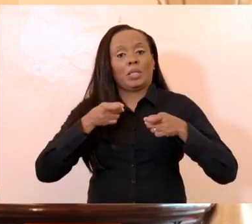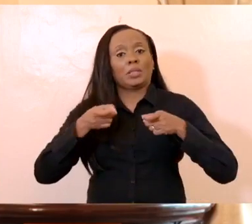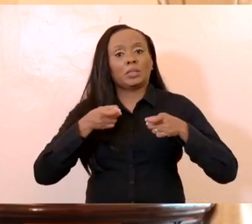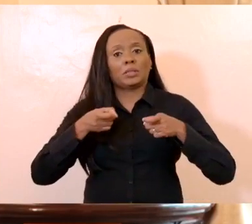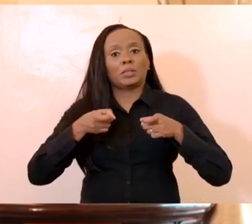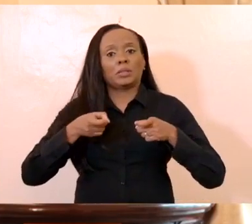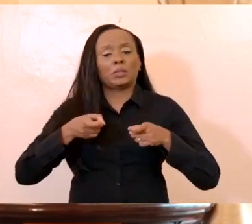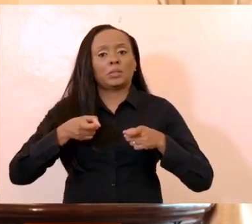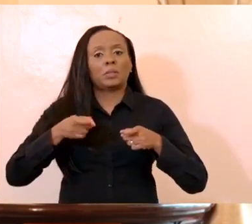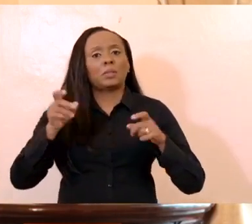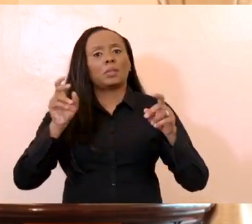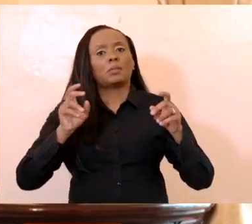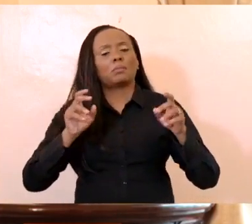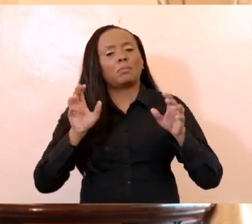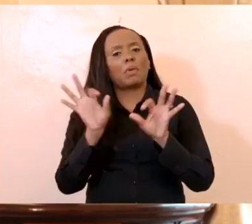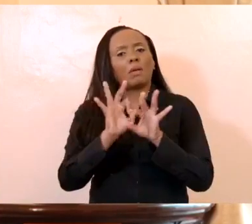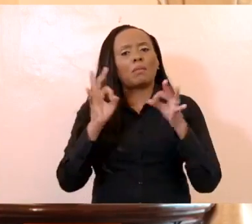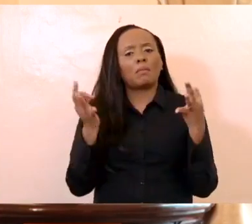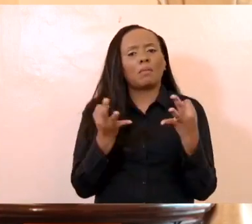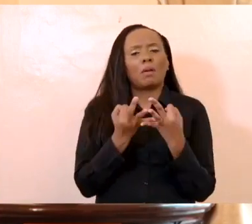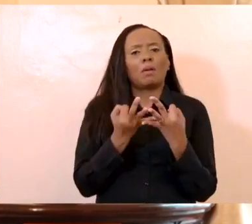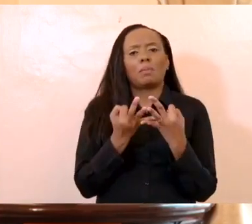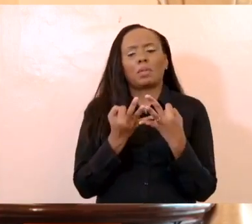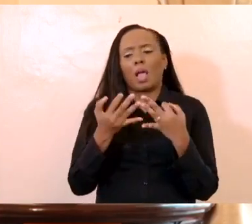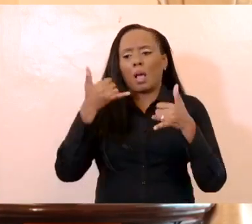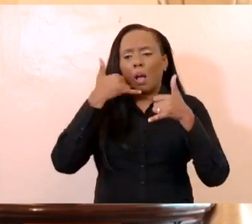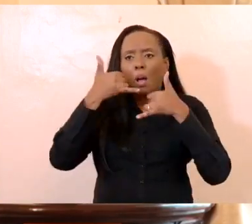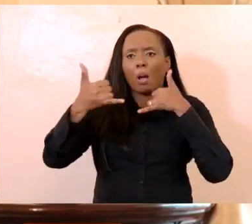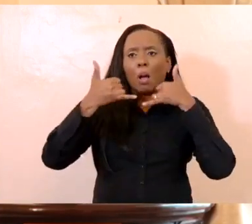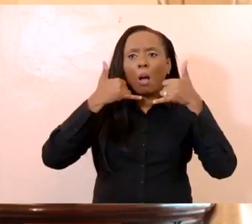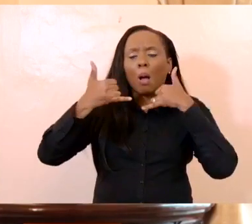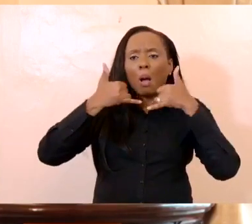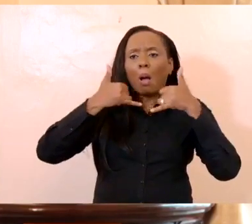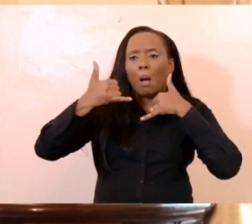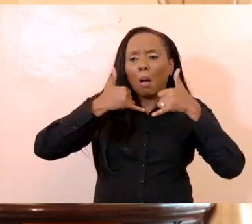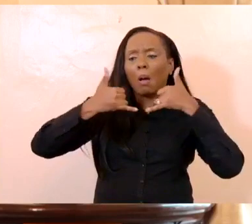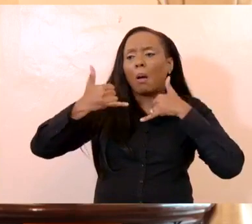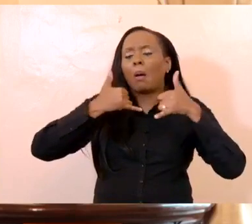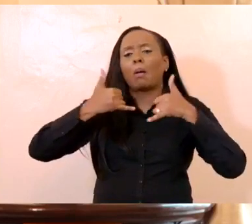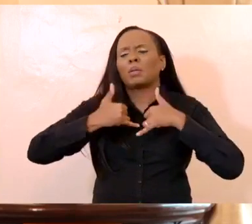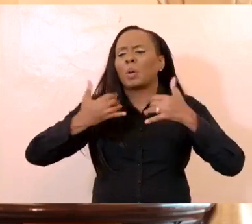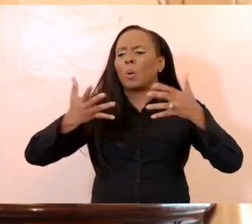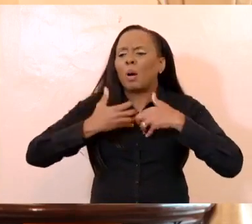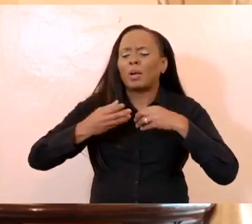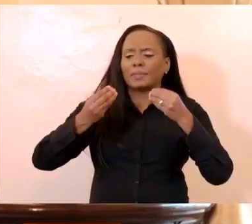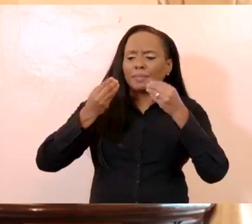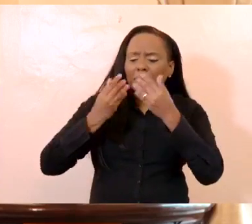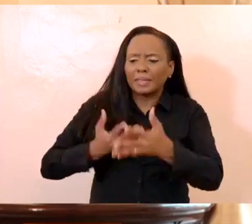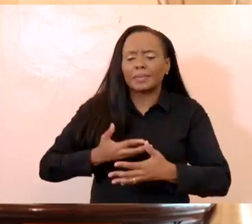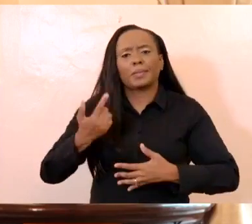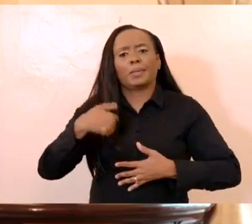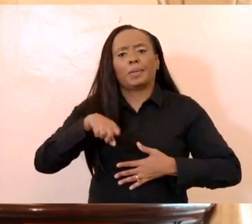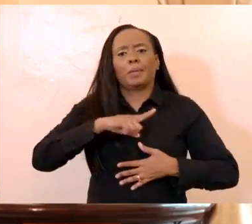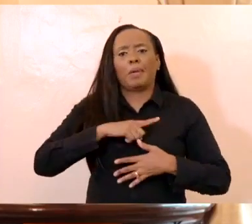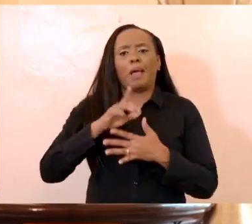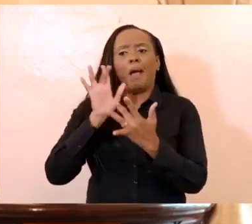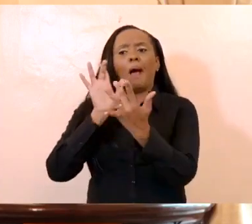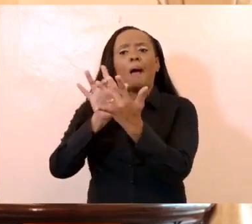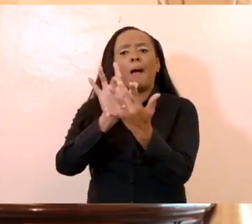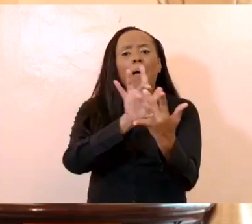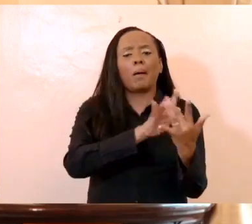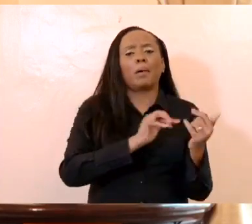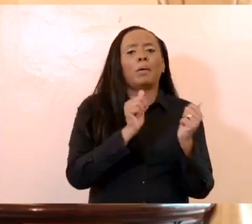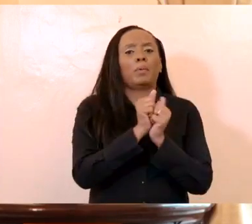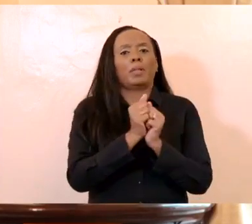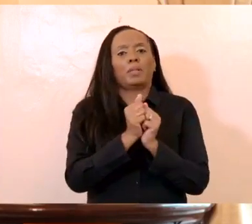concerns of relatives and loved ones who have been calling, asking for information. We've been facilitating contact between inmates and